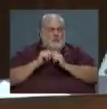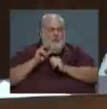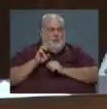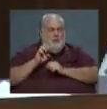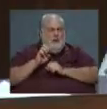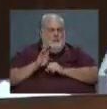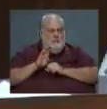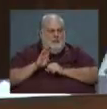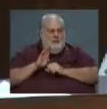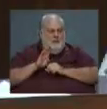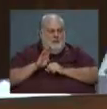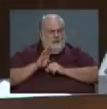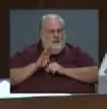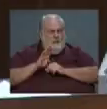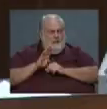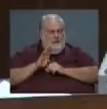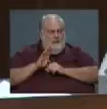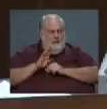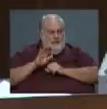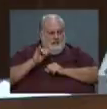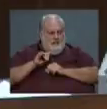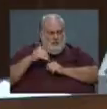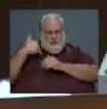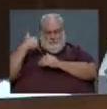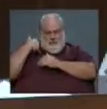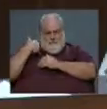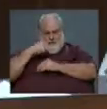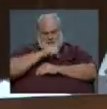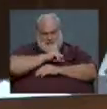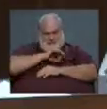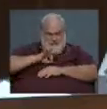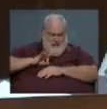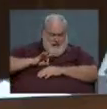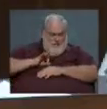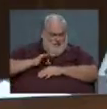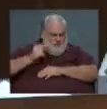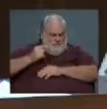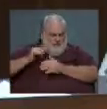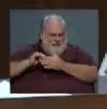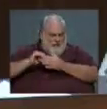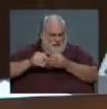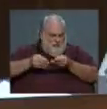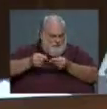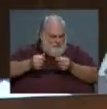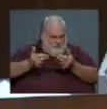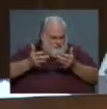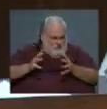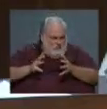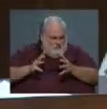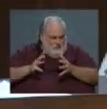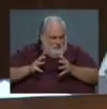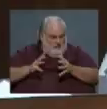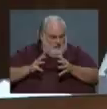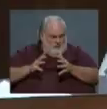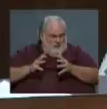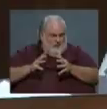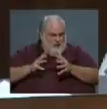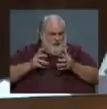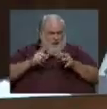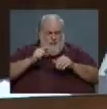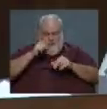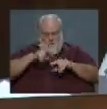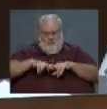Dana, was that the responsibility of staff, or was this something that's going to be worked out? Because I don't want to sit here and think